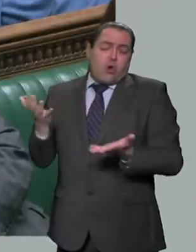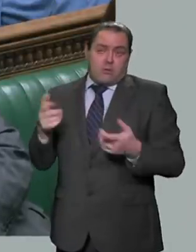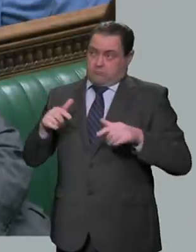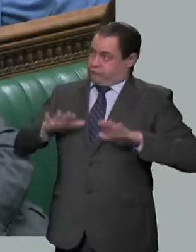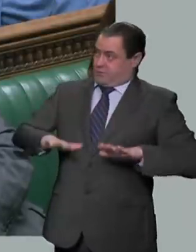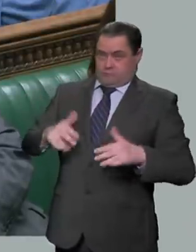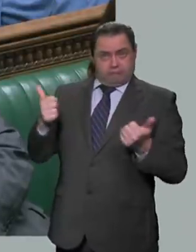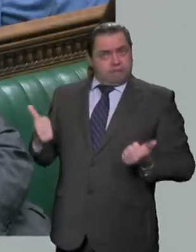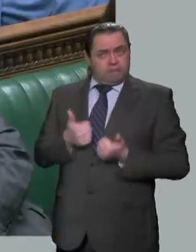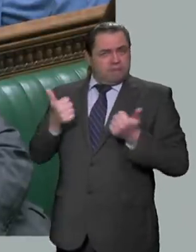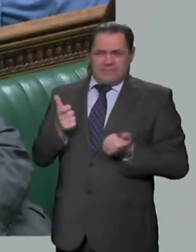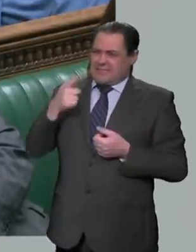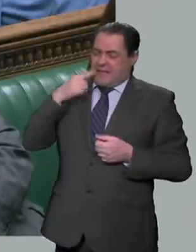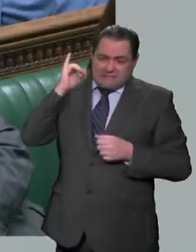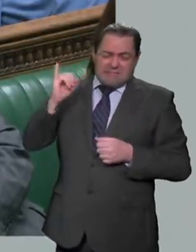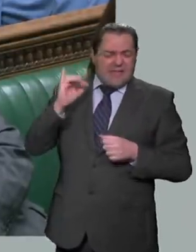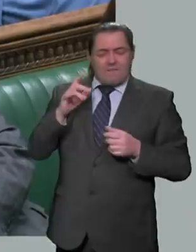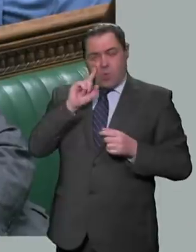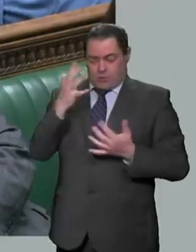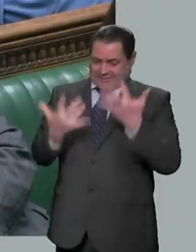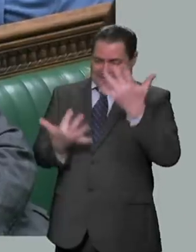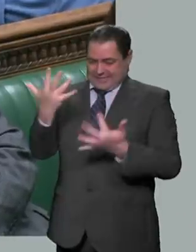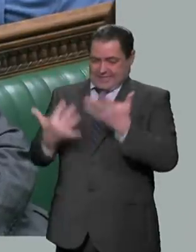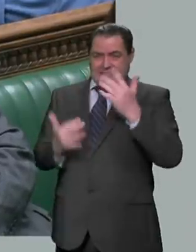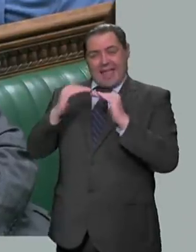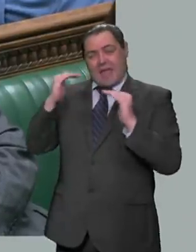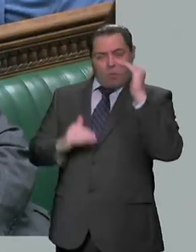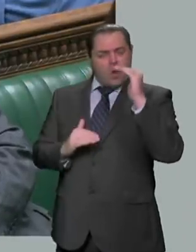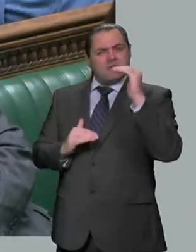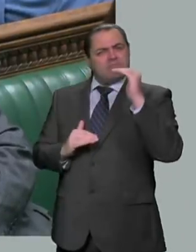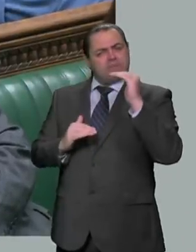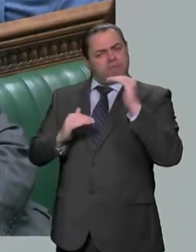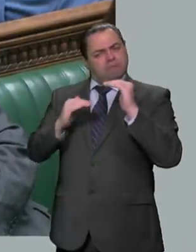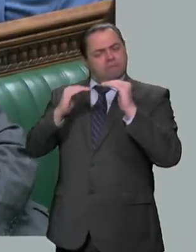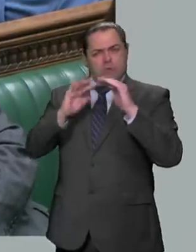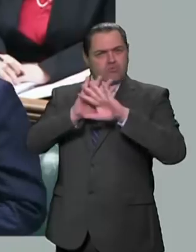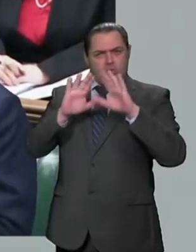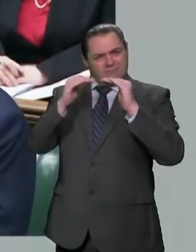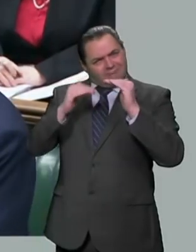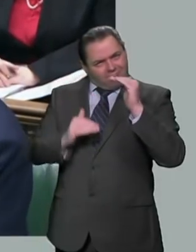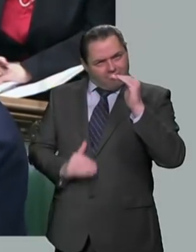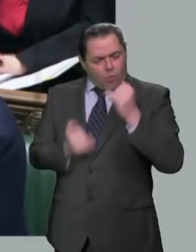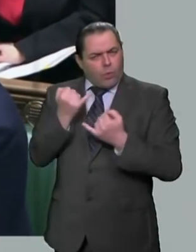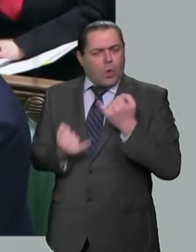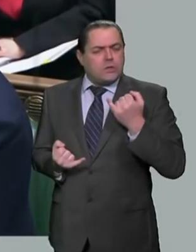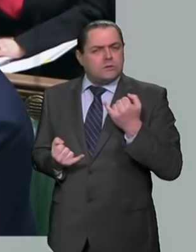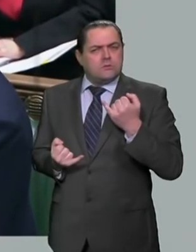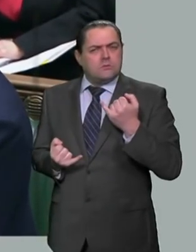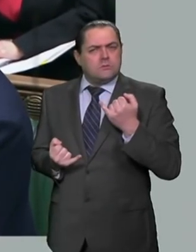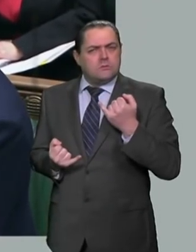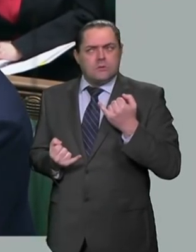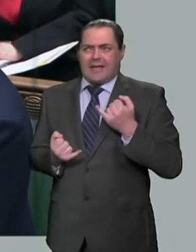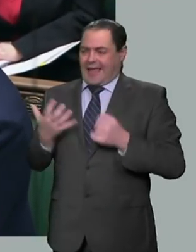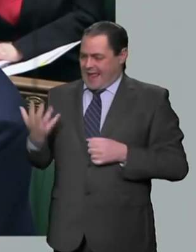country. Actually, if you look at the statistics, Mr. Speaker, economic inequality is down, Mr. Speaker, in this country.